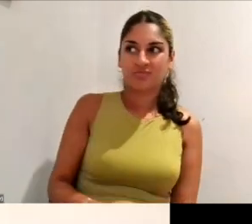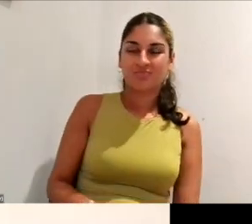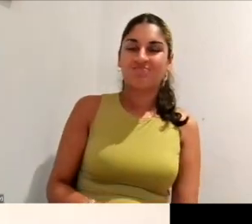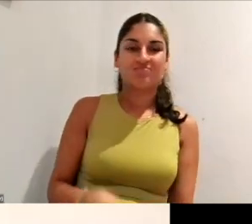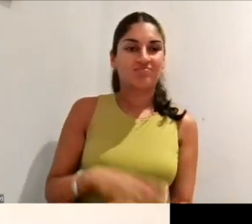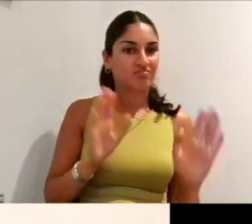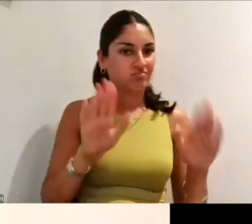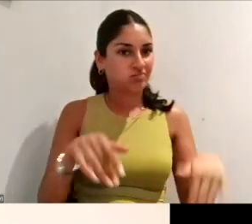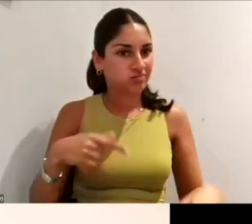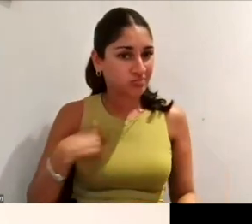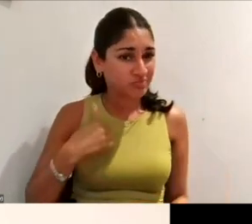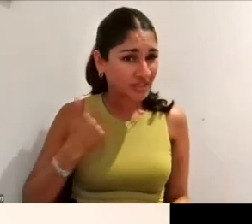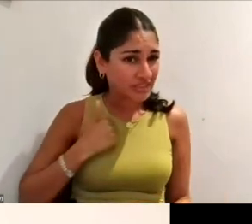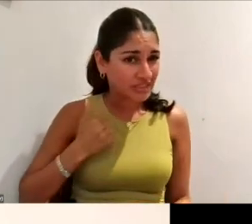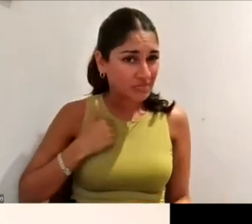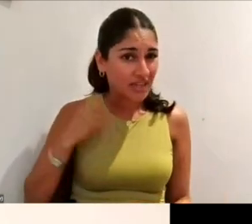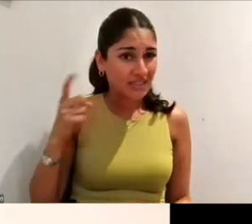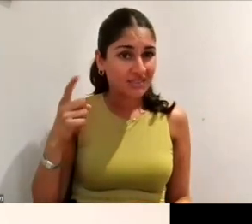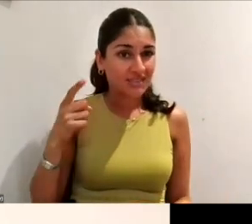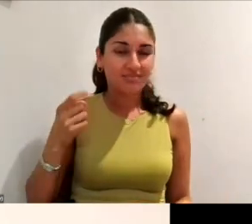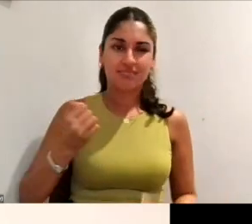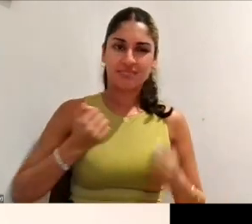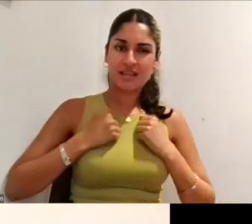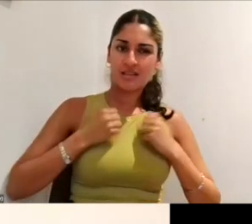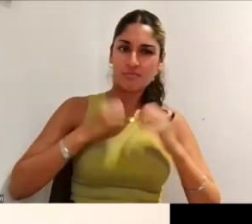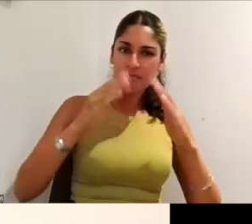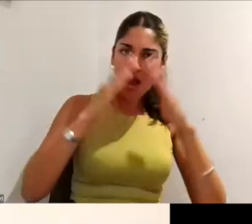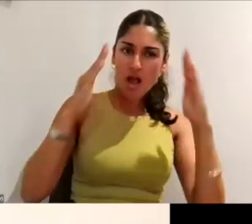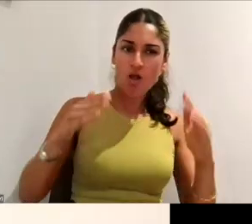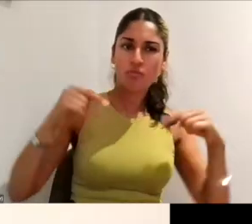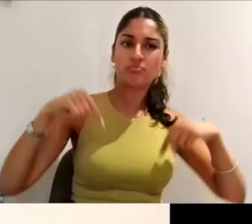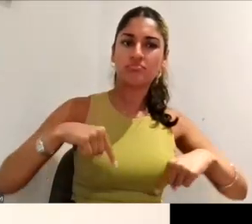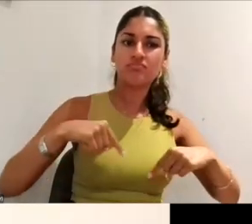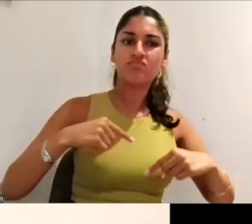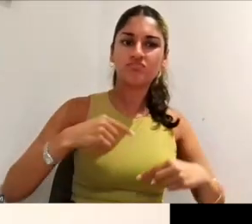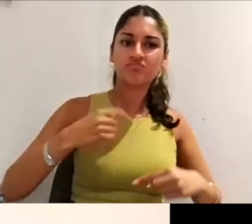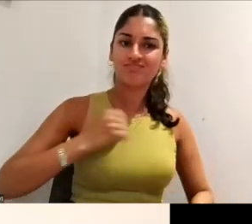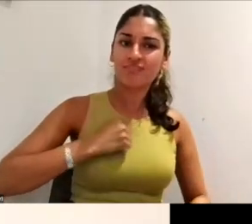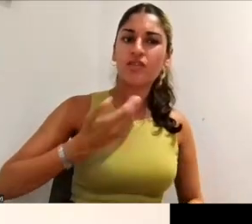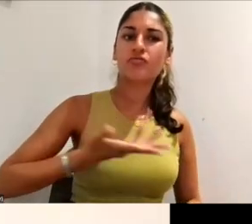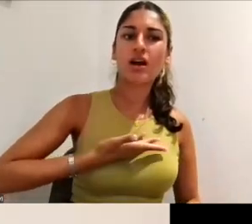This is my home and I will not be policed on its belonging.